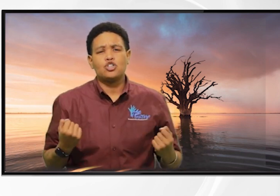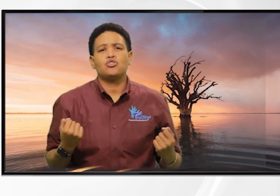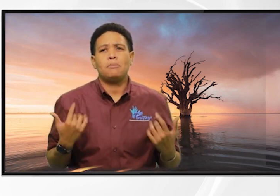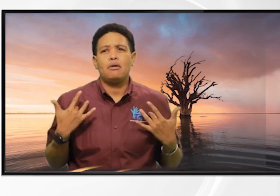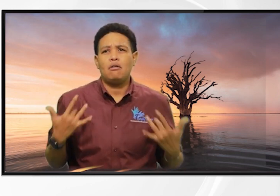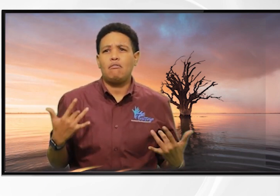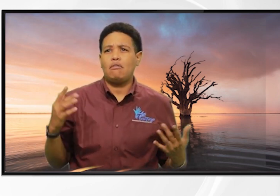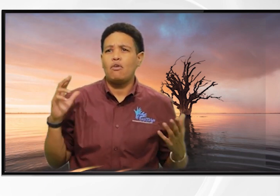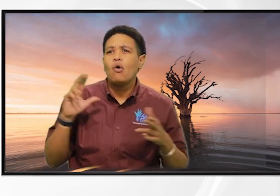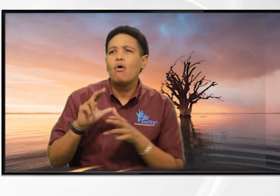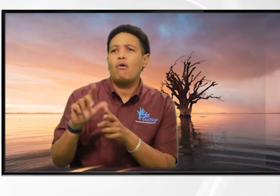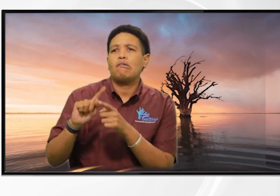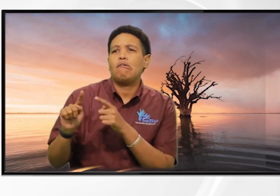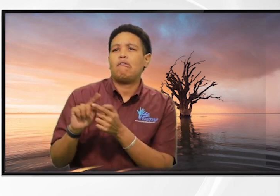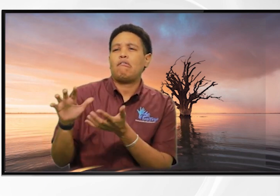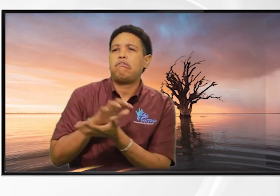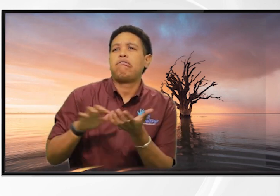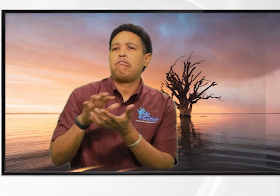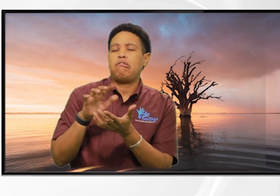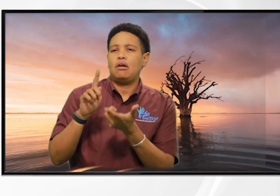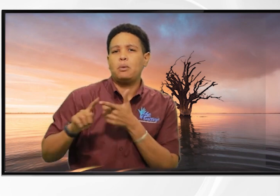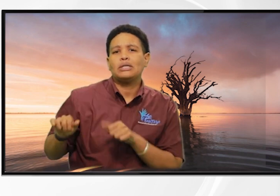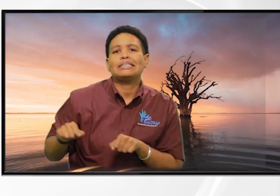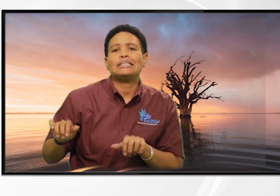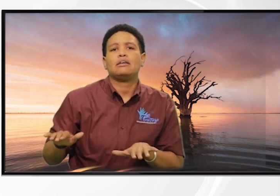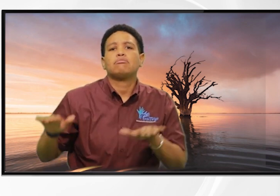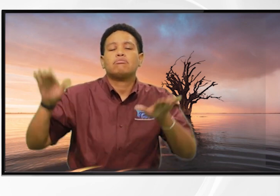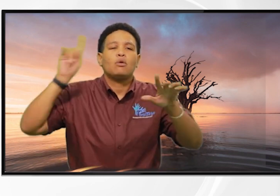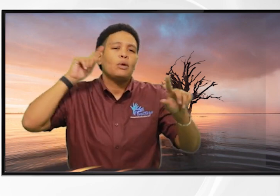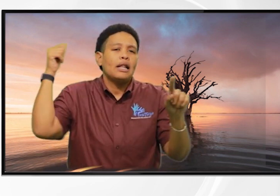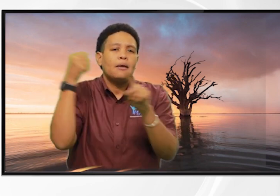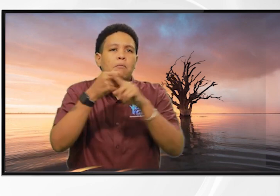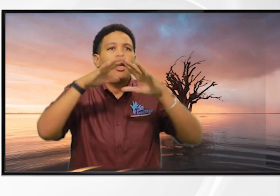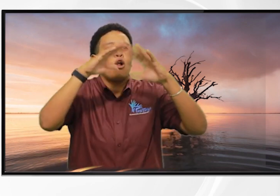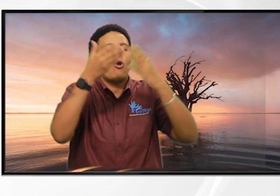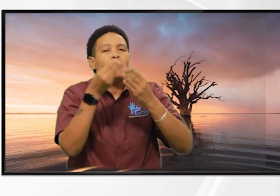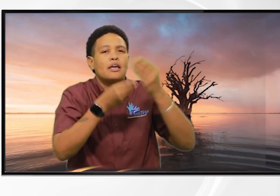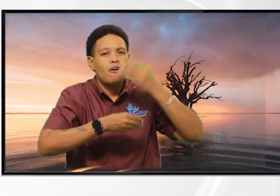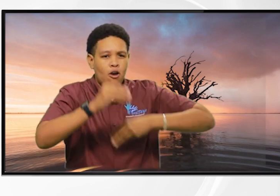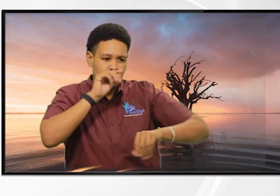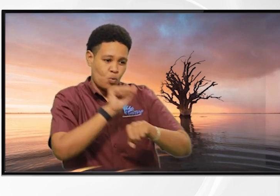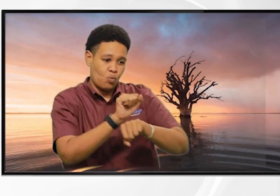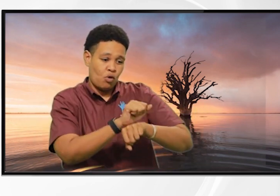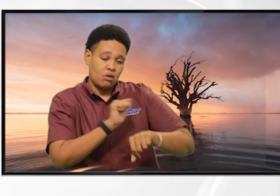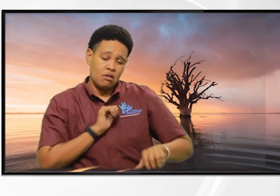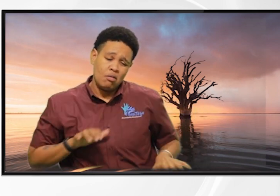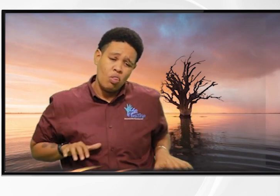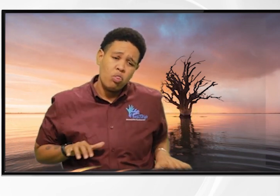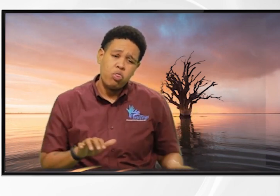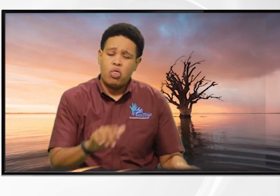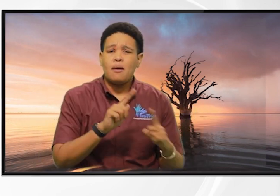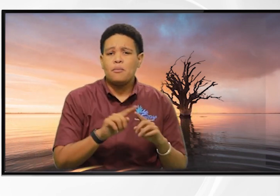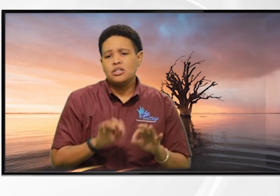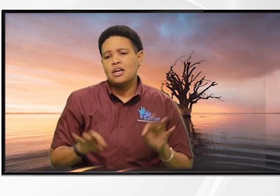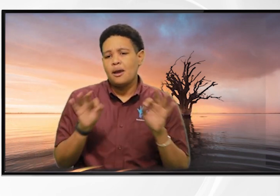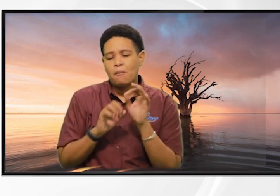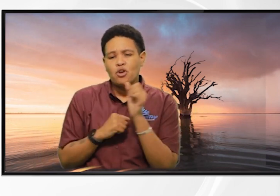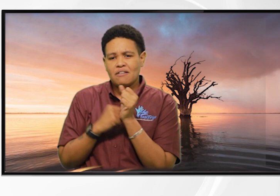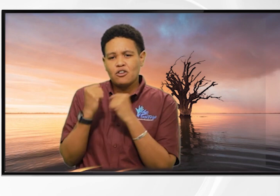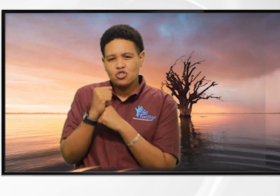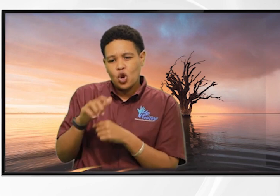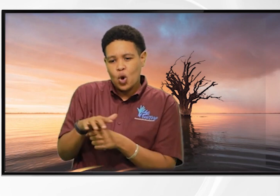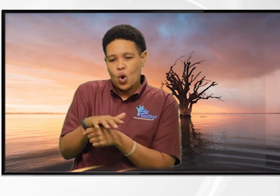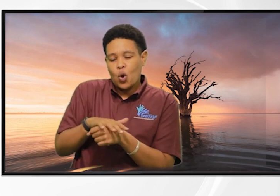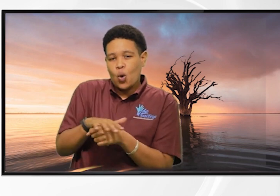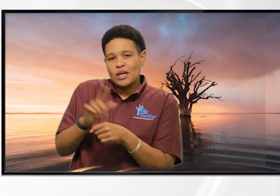will severely impact the local economy, workers' productivity, and critical infrastructure located along the